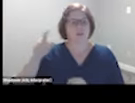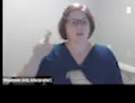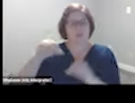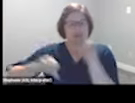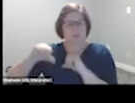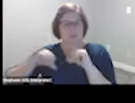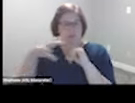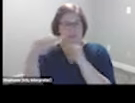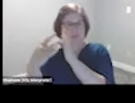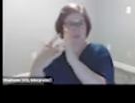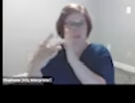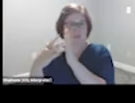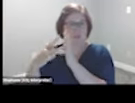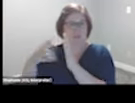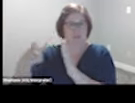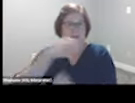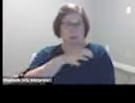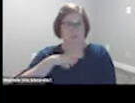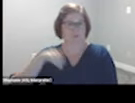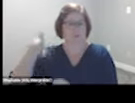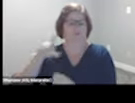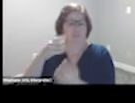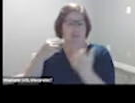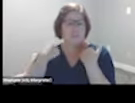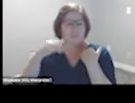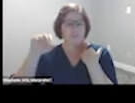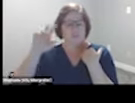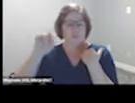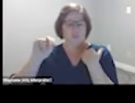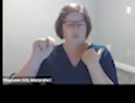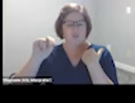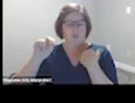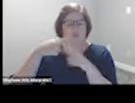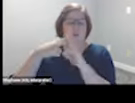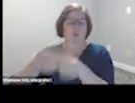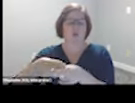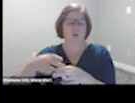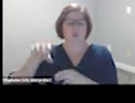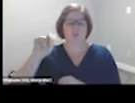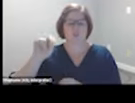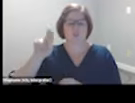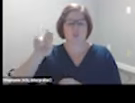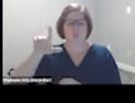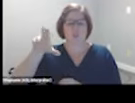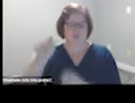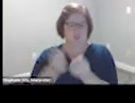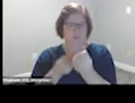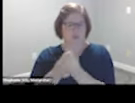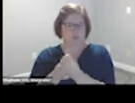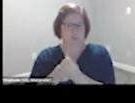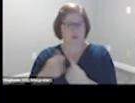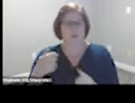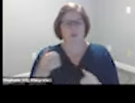Council, and something called the Nucleus Award, we developed these versatile tactile resources.